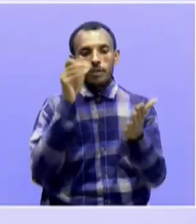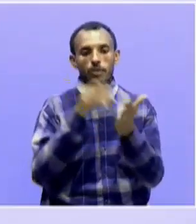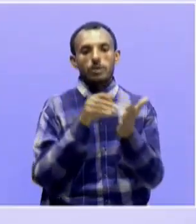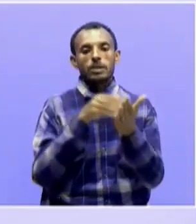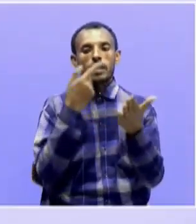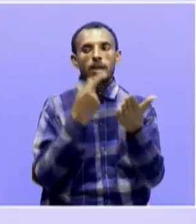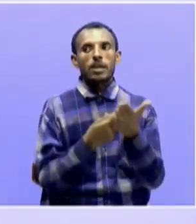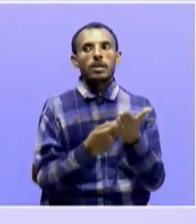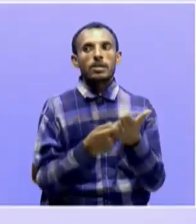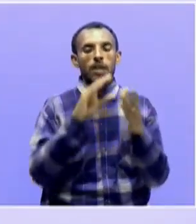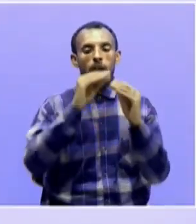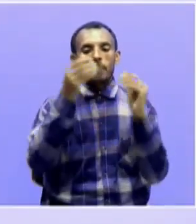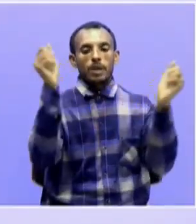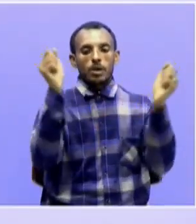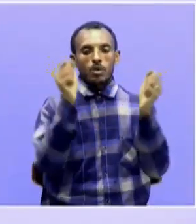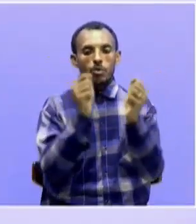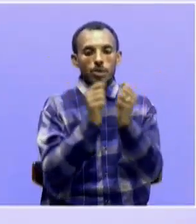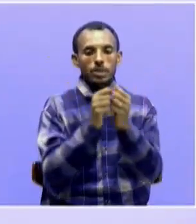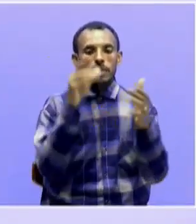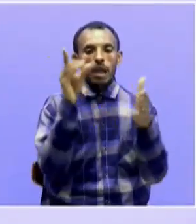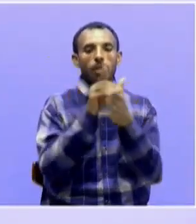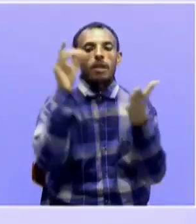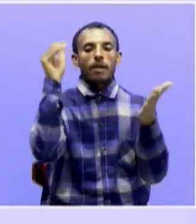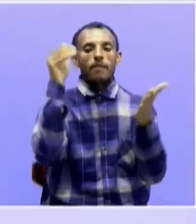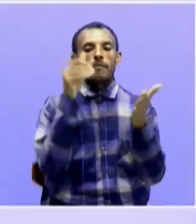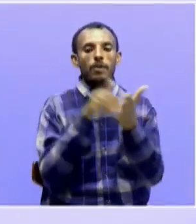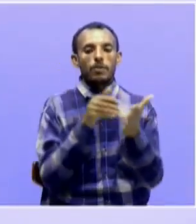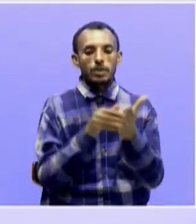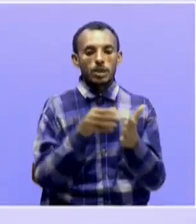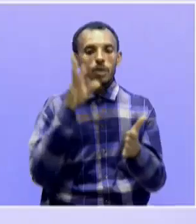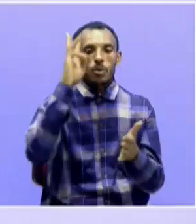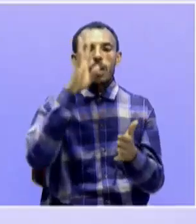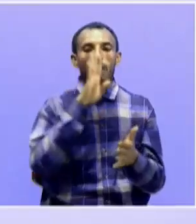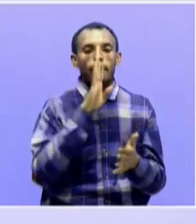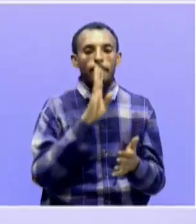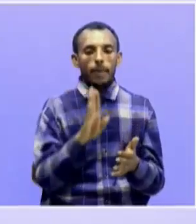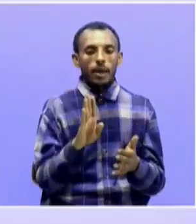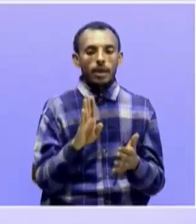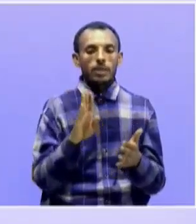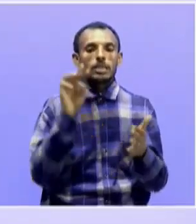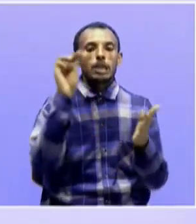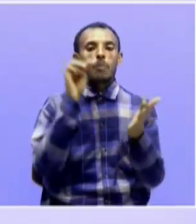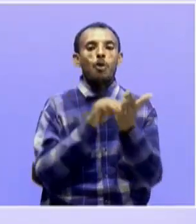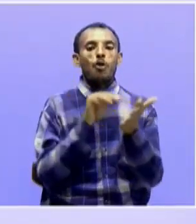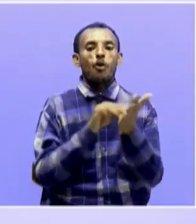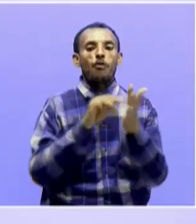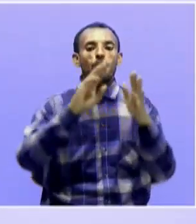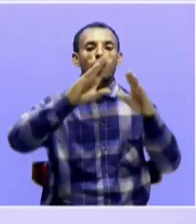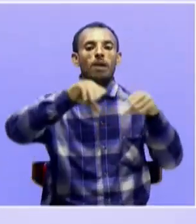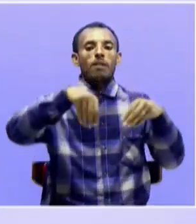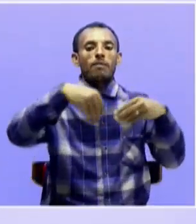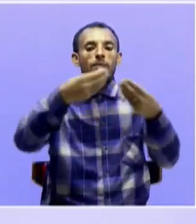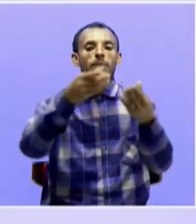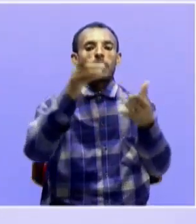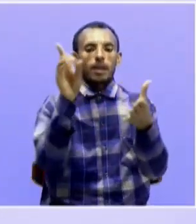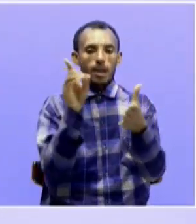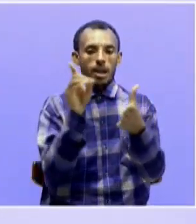The number with greatest frequency will be the mode of that given data. Therefore,